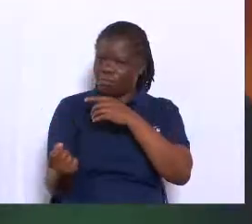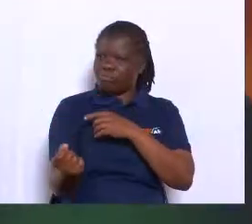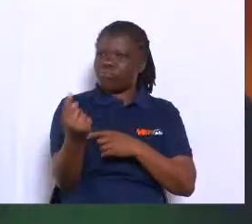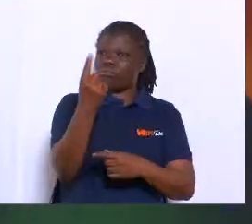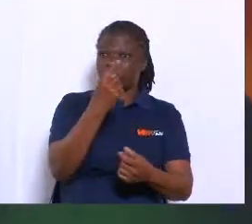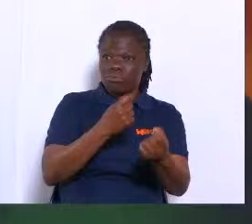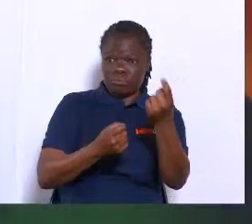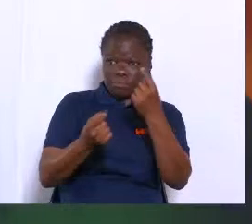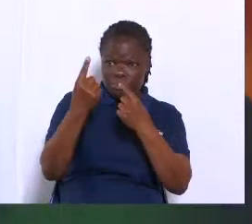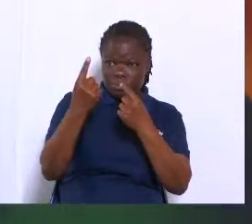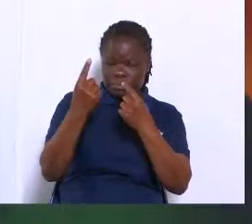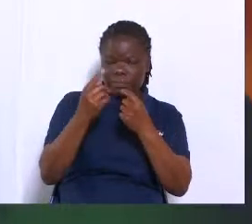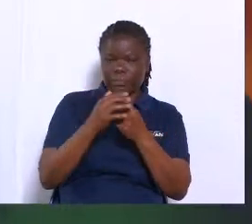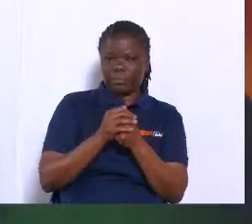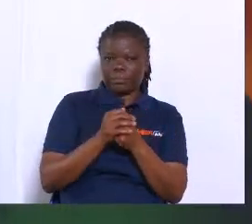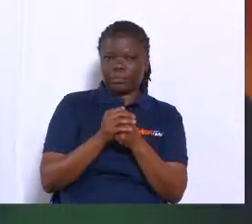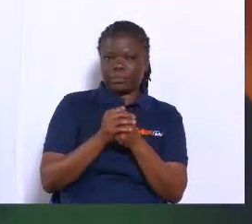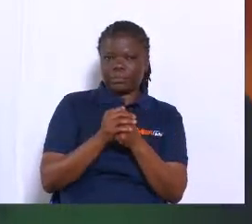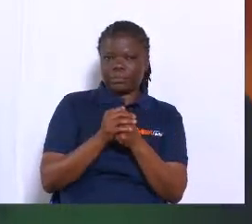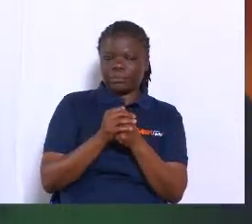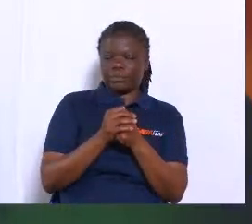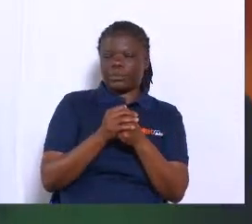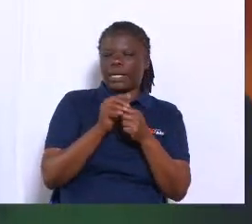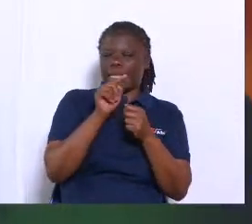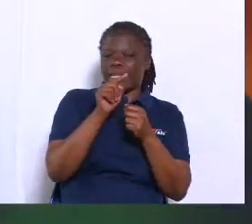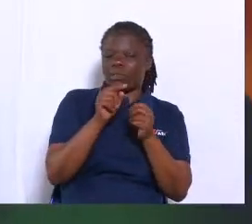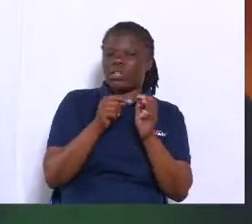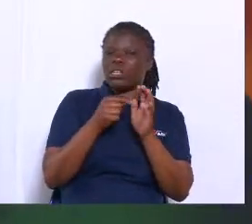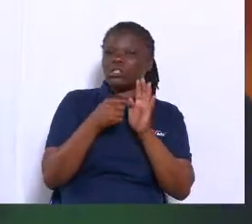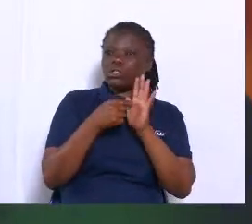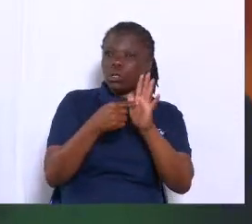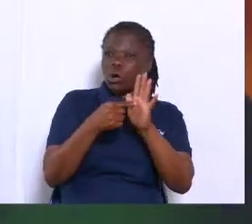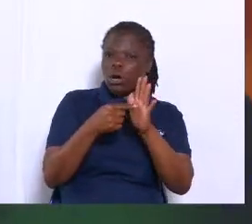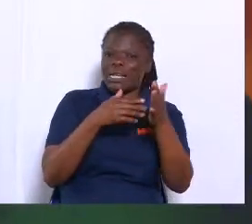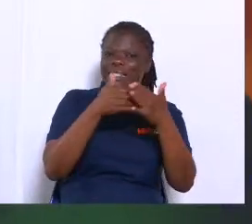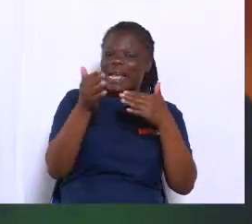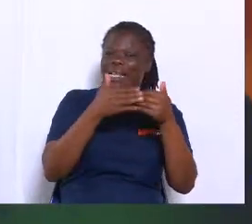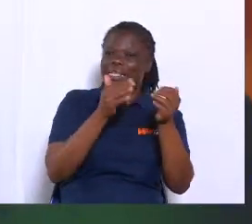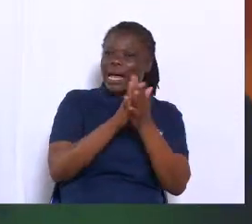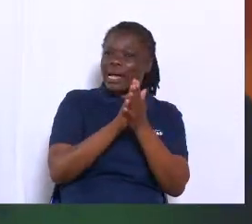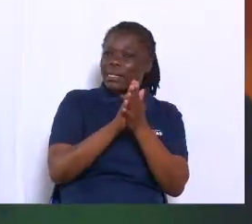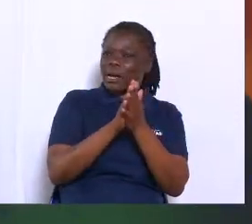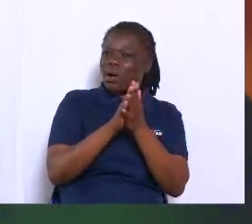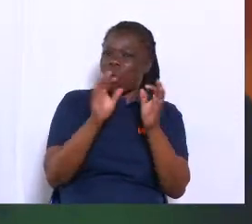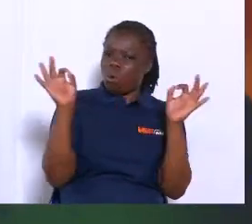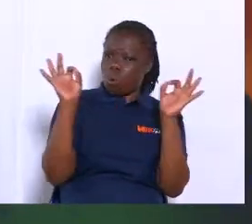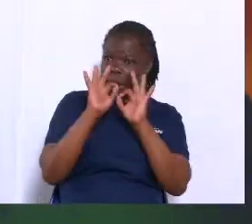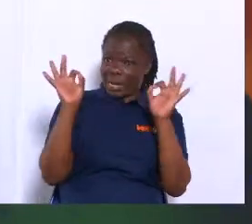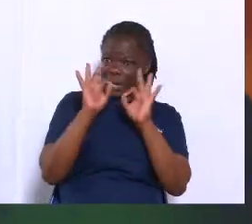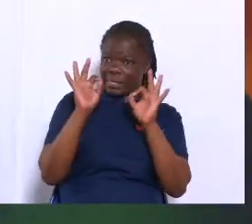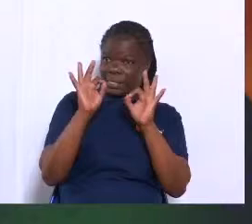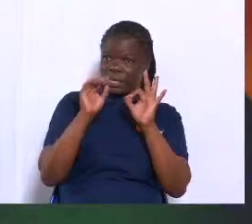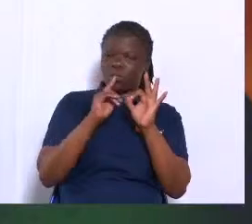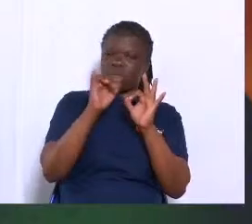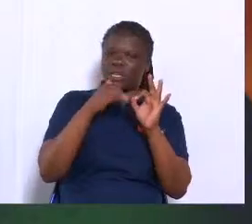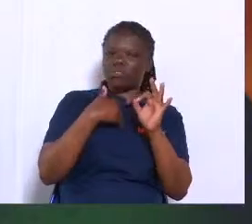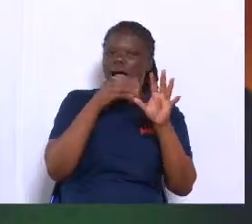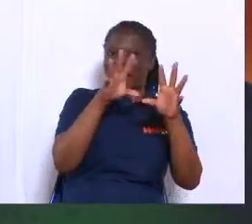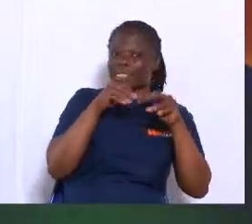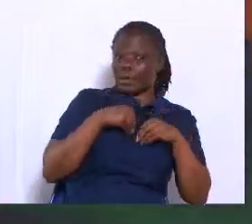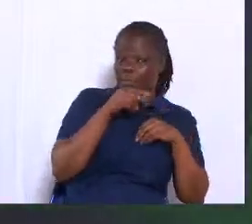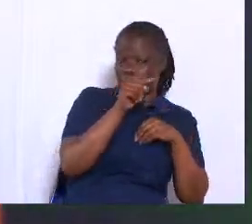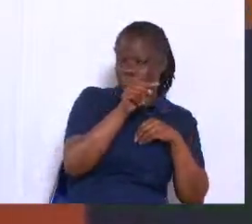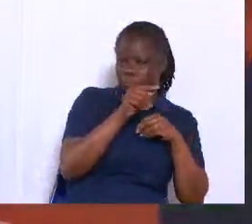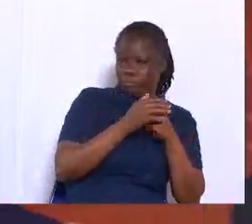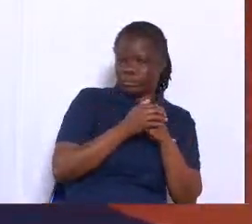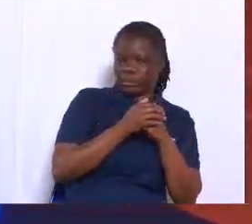arise, show signs and wonders, so as to deceive, if possible, the very elect." So the